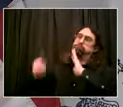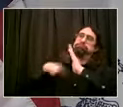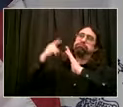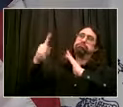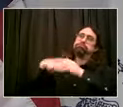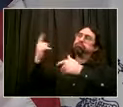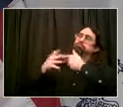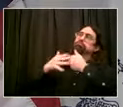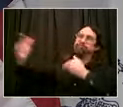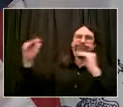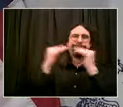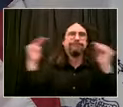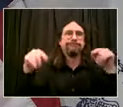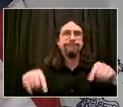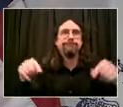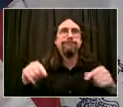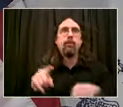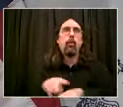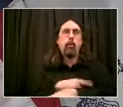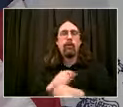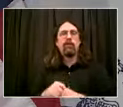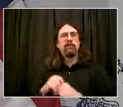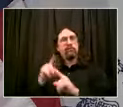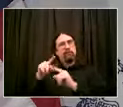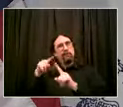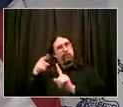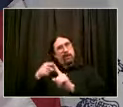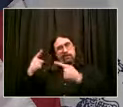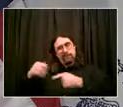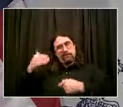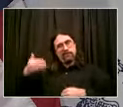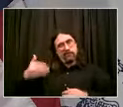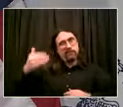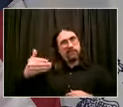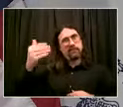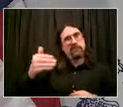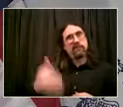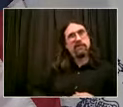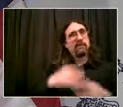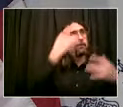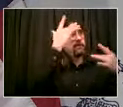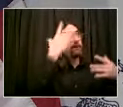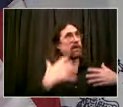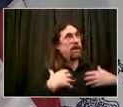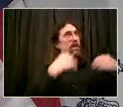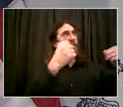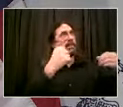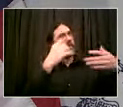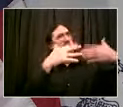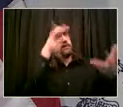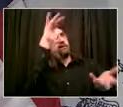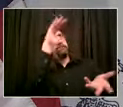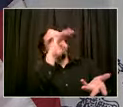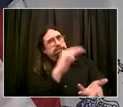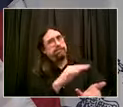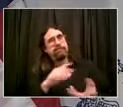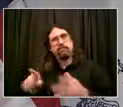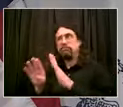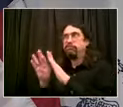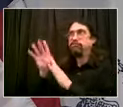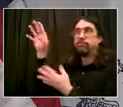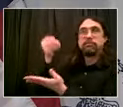strong, and we keep going no matter what. Now, so long as you are focused and determined as a marathoner,